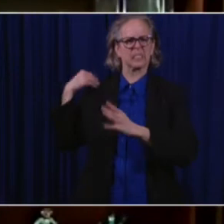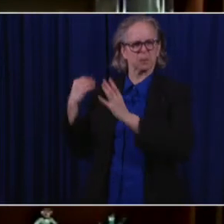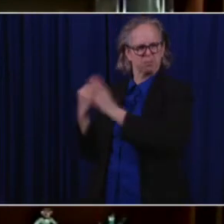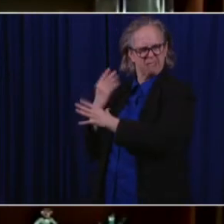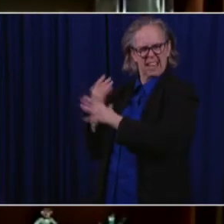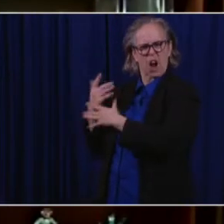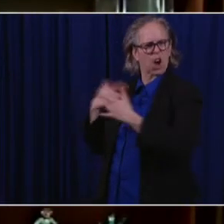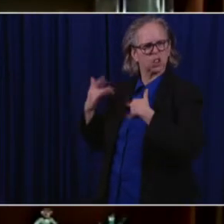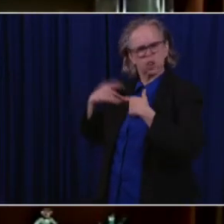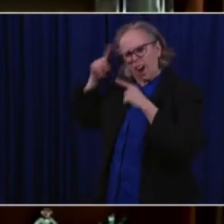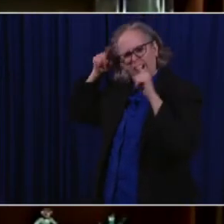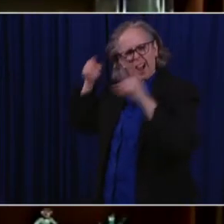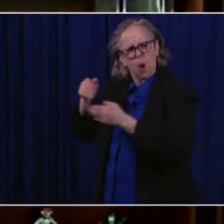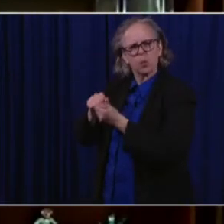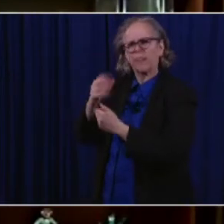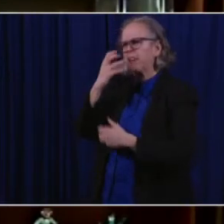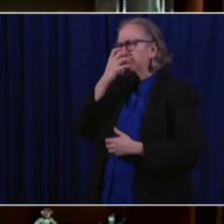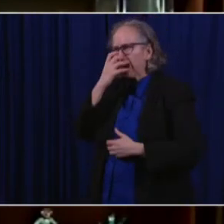things are